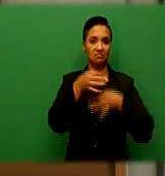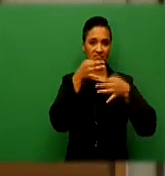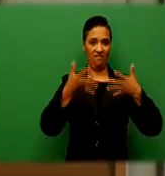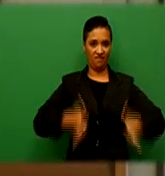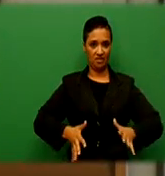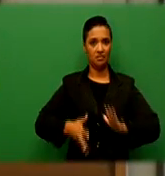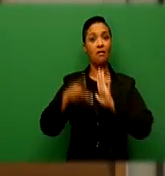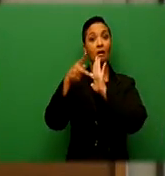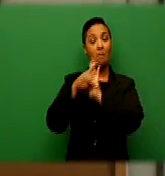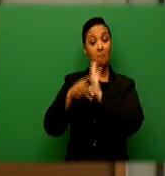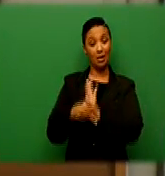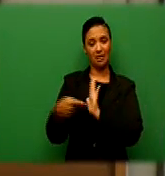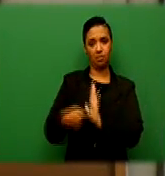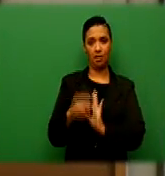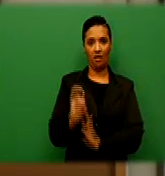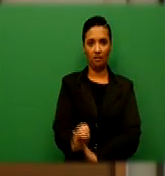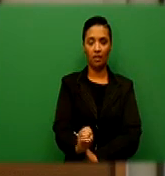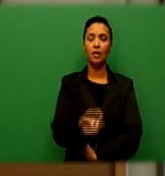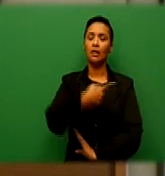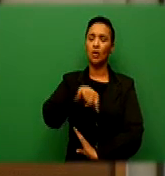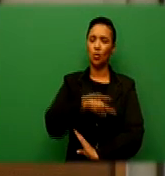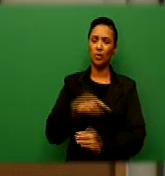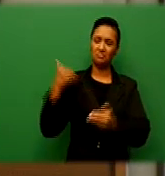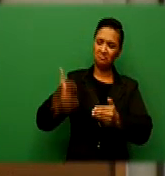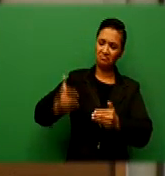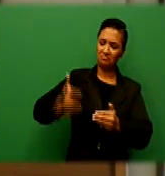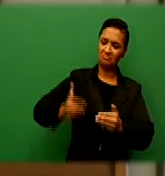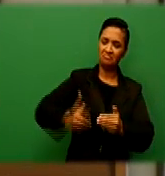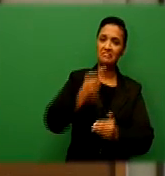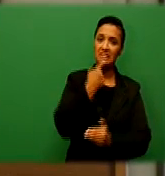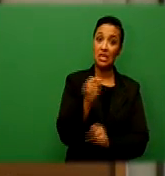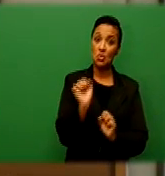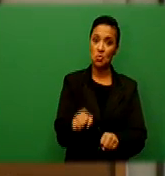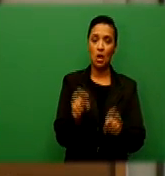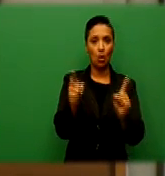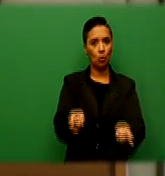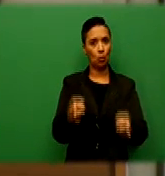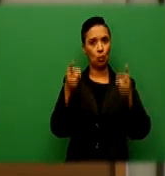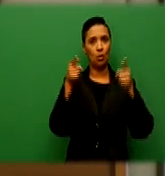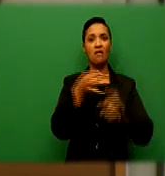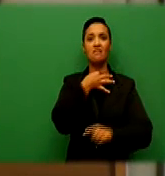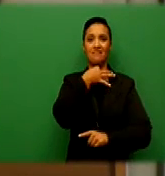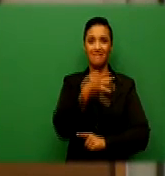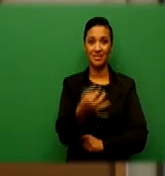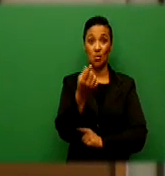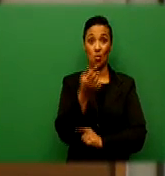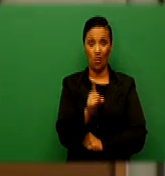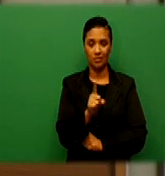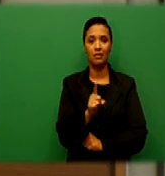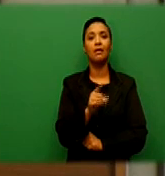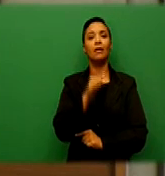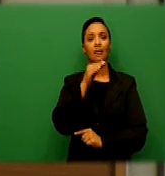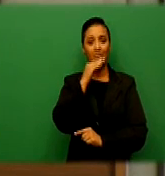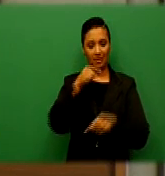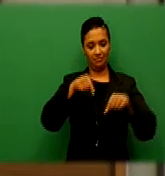had consistently highlighted that the risks to the inflation outlook had been, in the main,